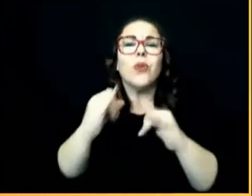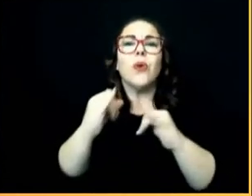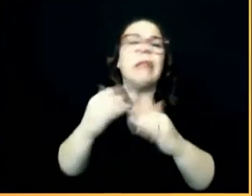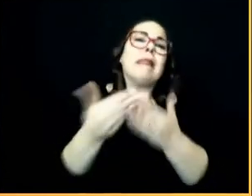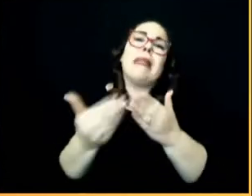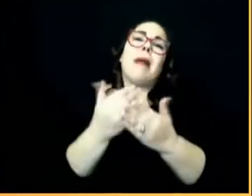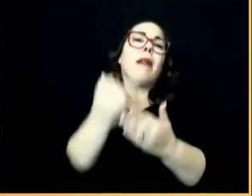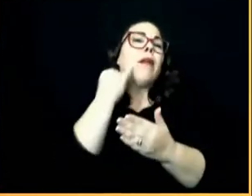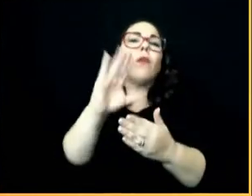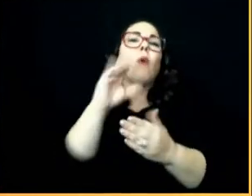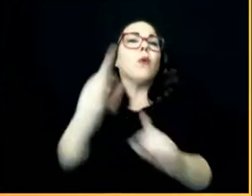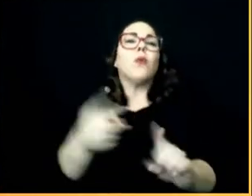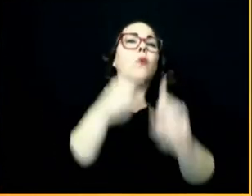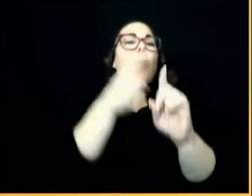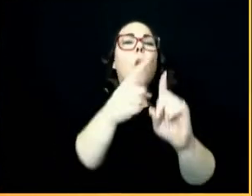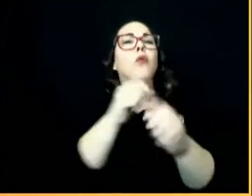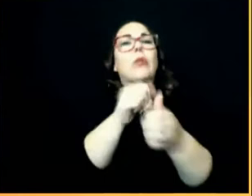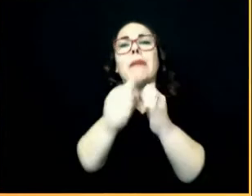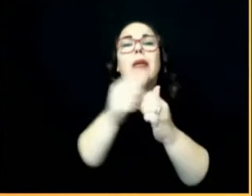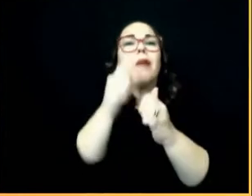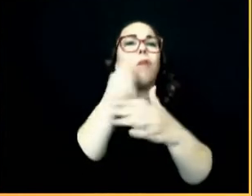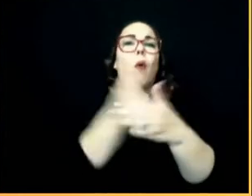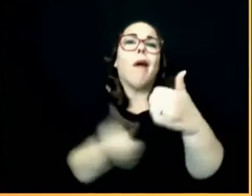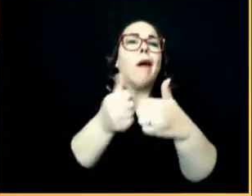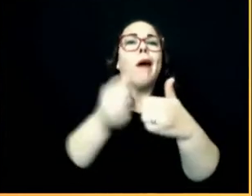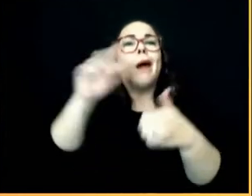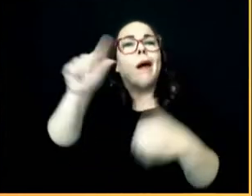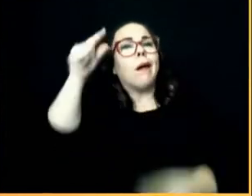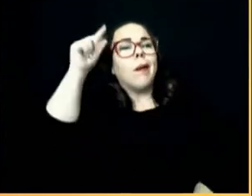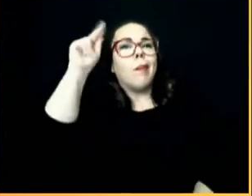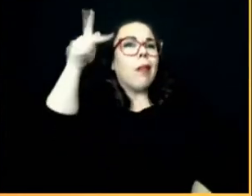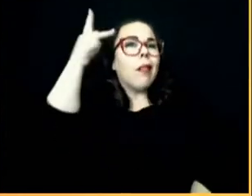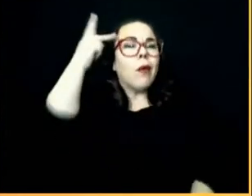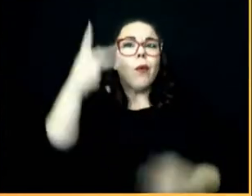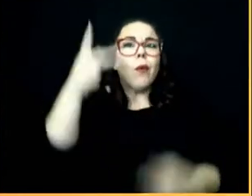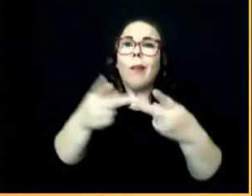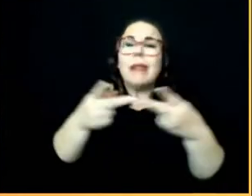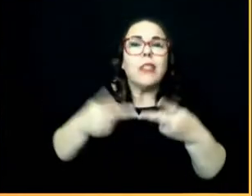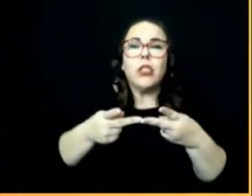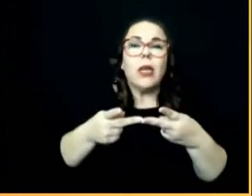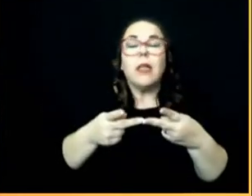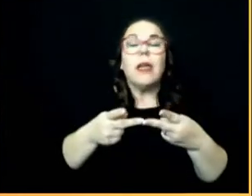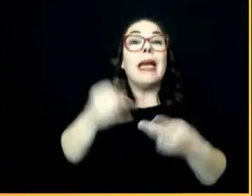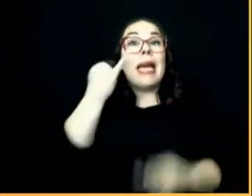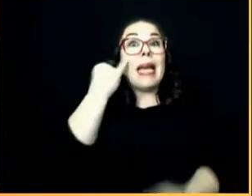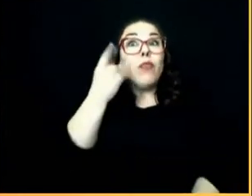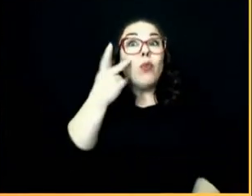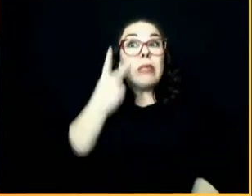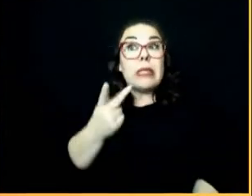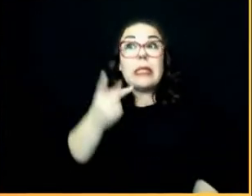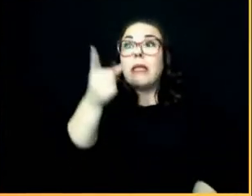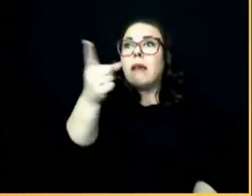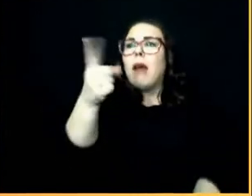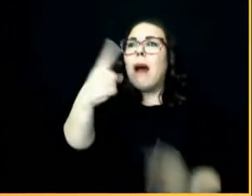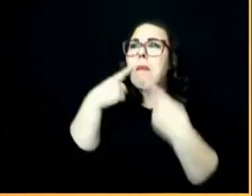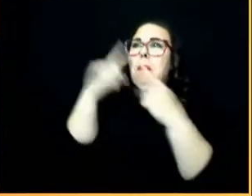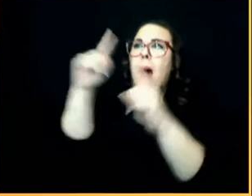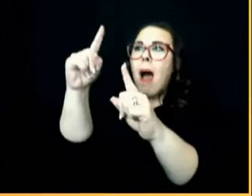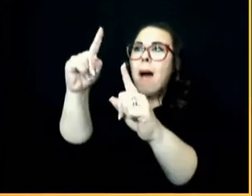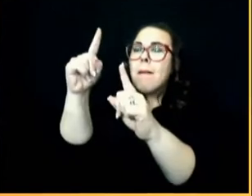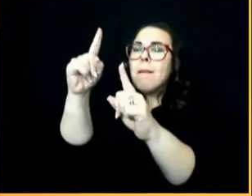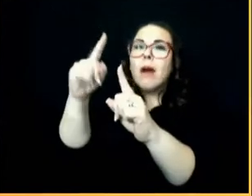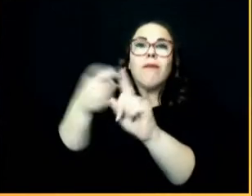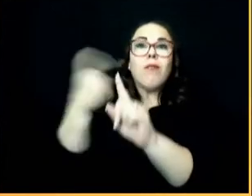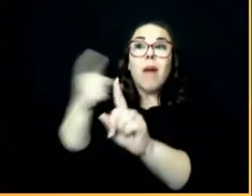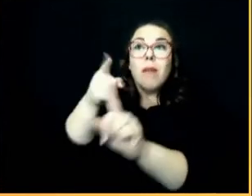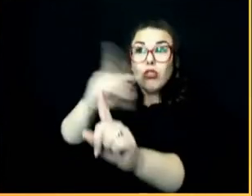If you just see another trans person doing something that you didn't know was possible for you, it unlocks potential for you. And